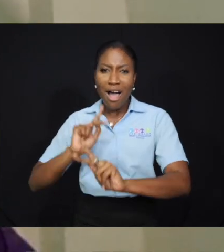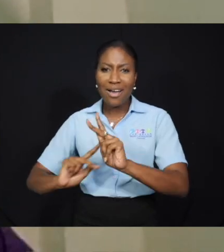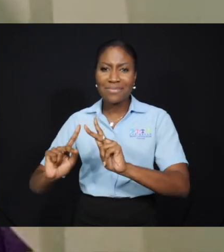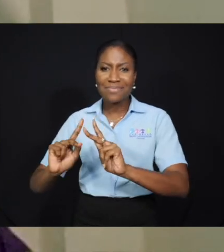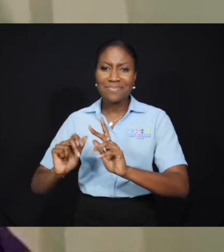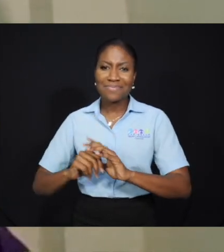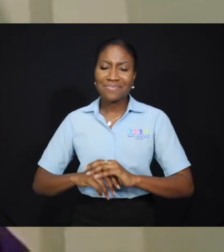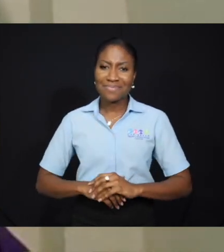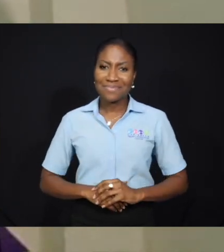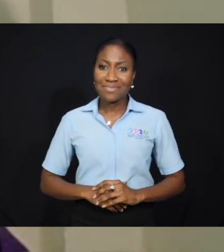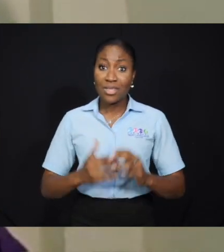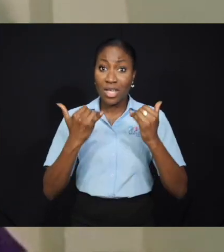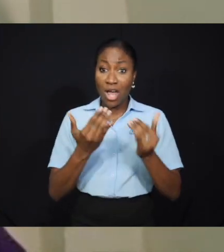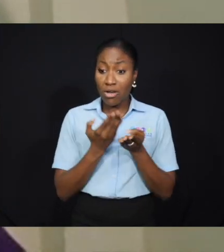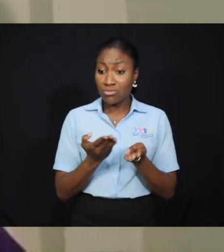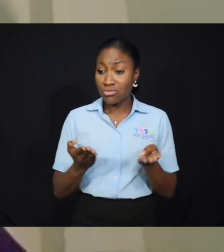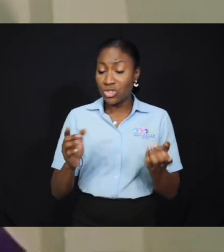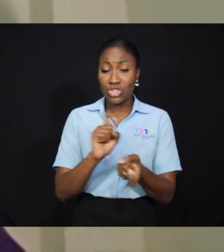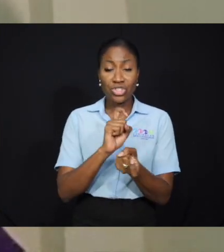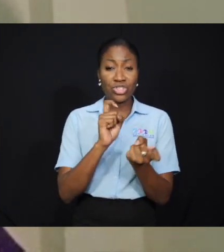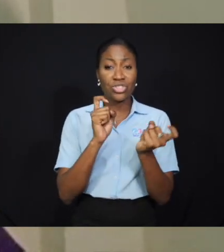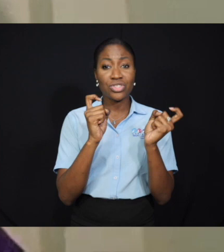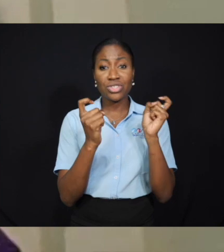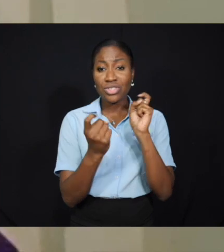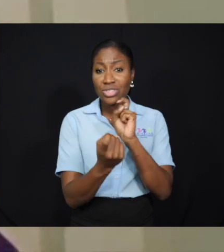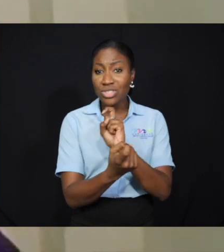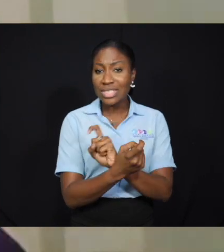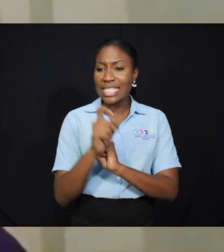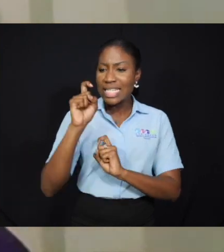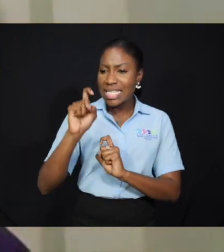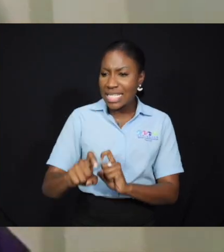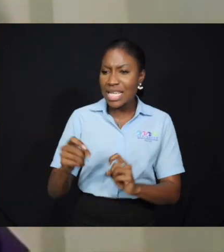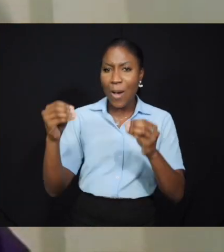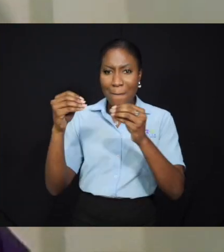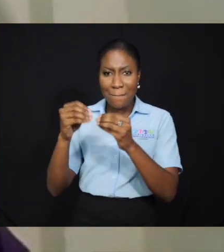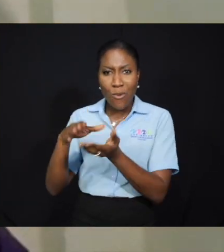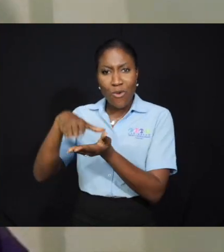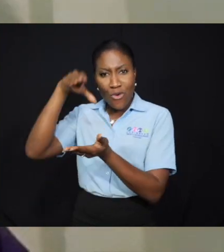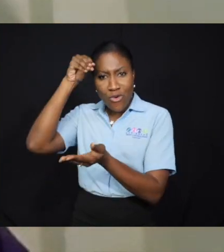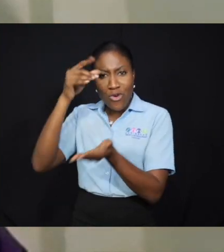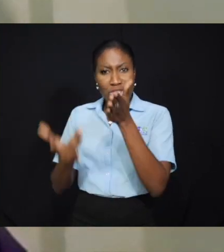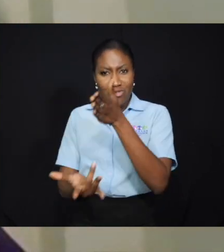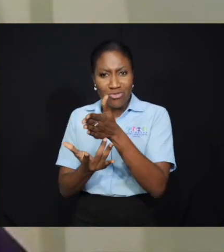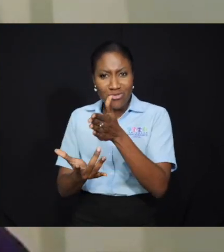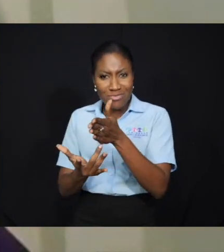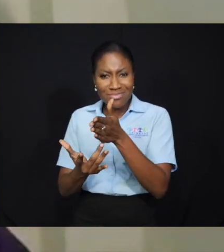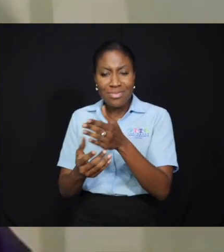tide changed, as the situation changed and they needed to be more digitally literate, they have been coming on